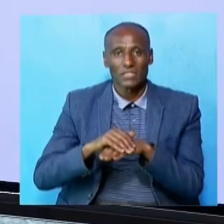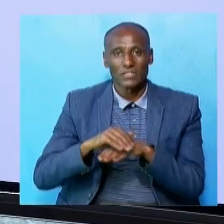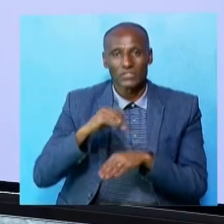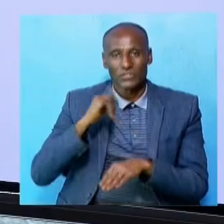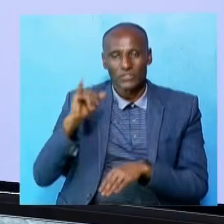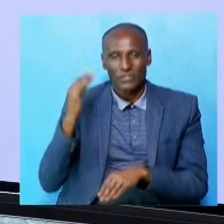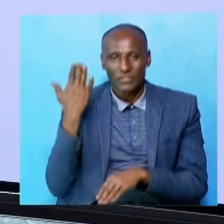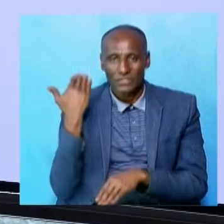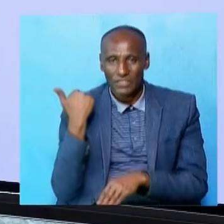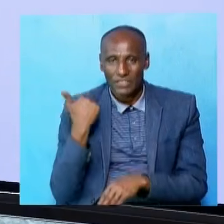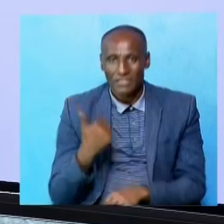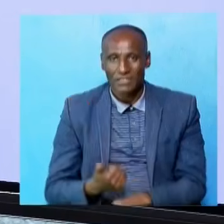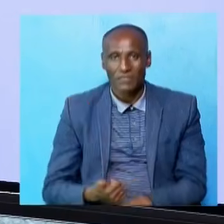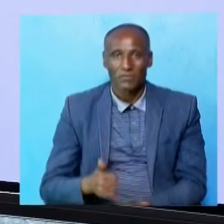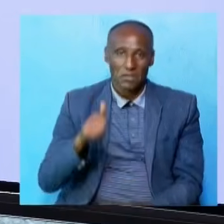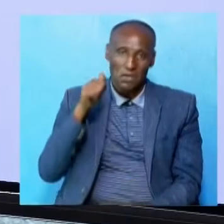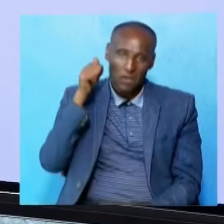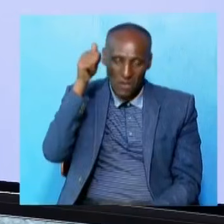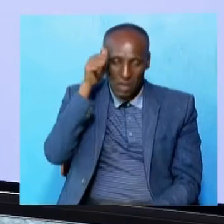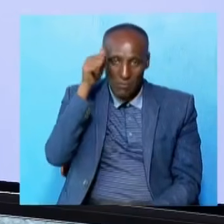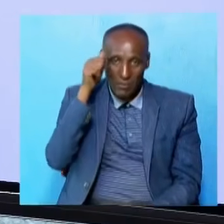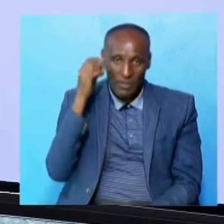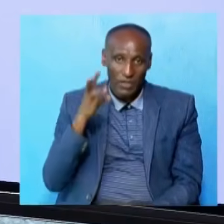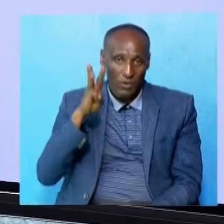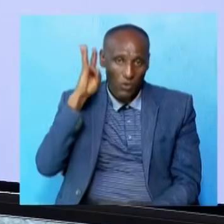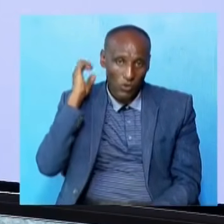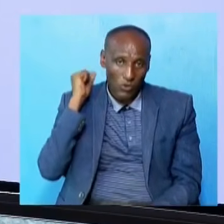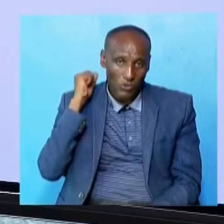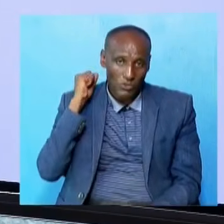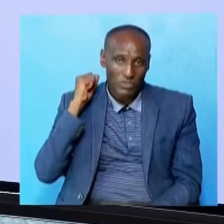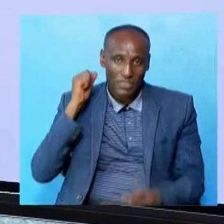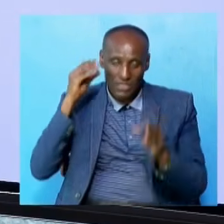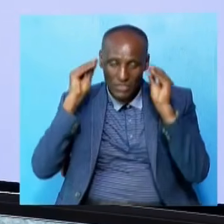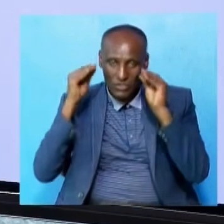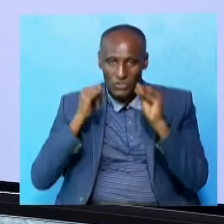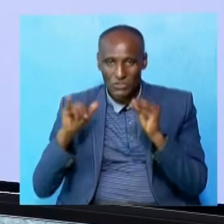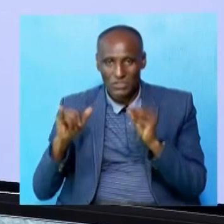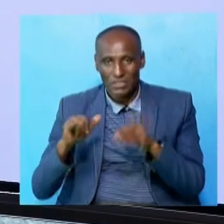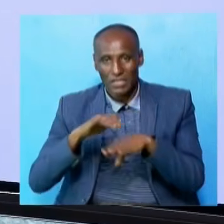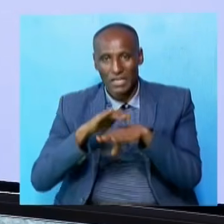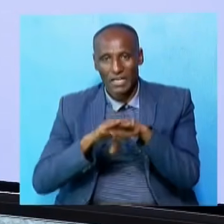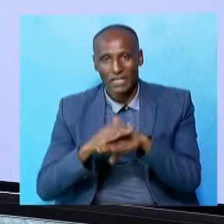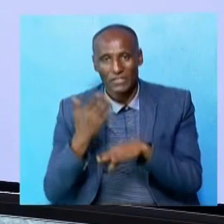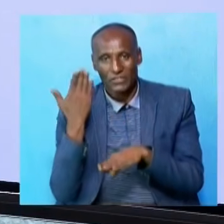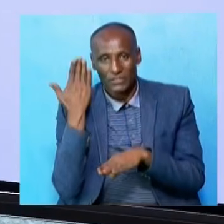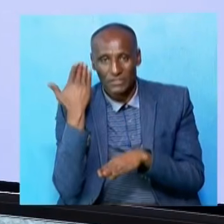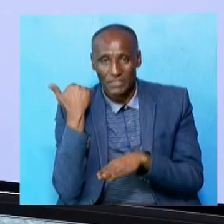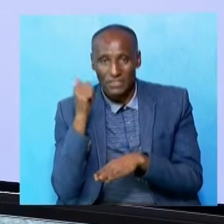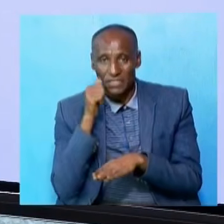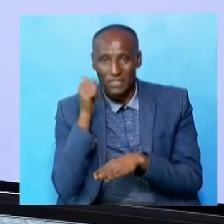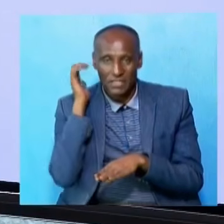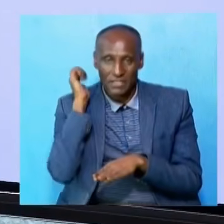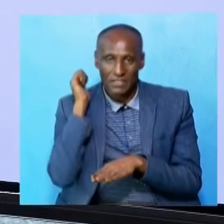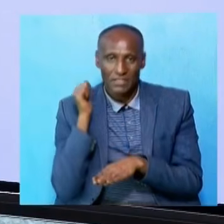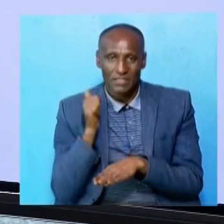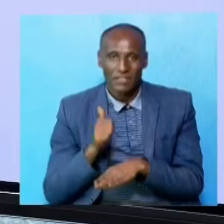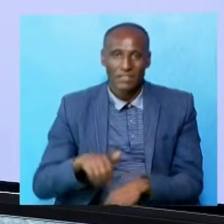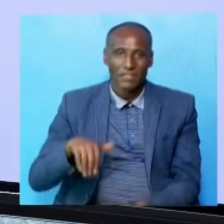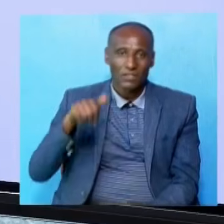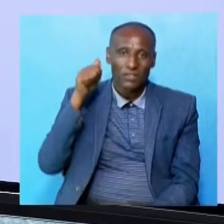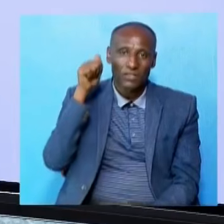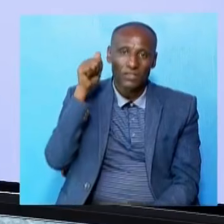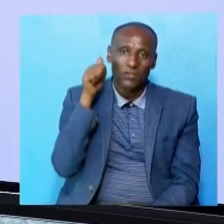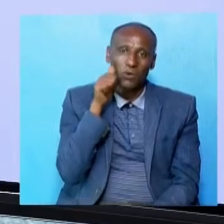what? Abebe was teaching English yesterday. Or Ayantu was